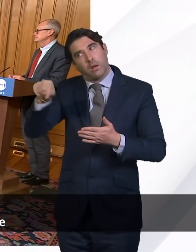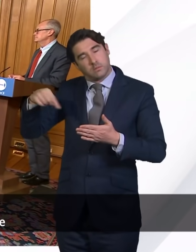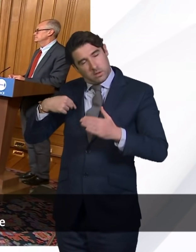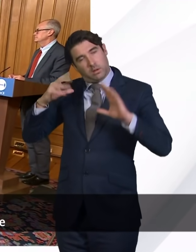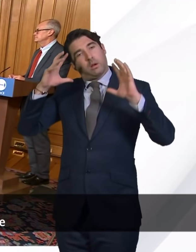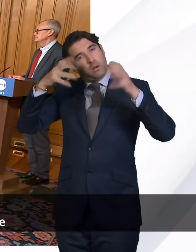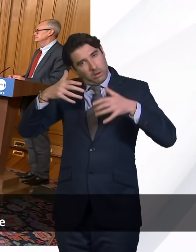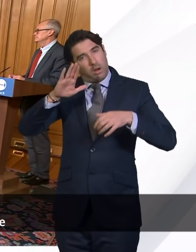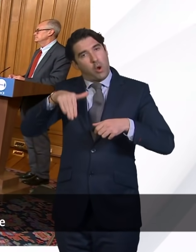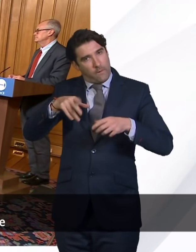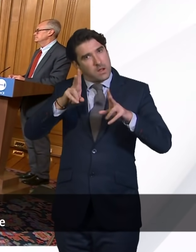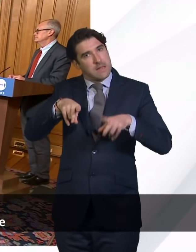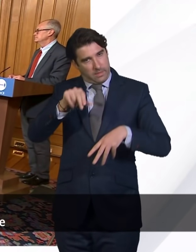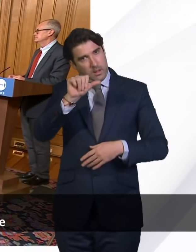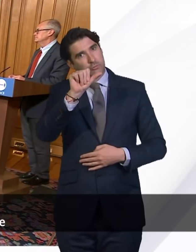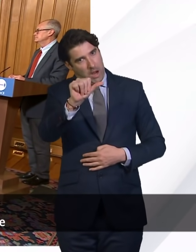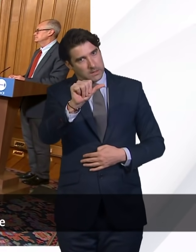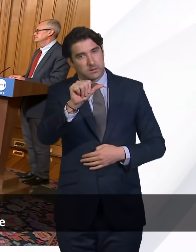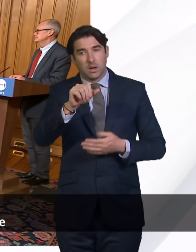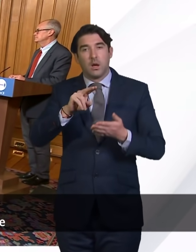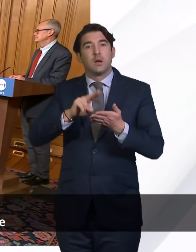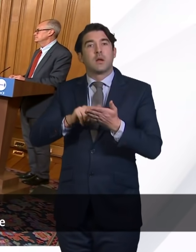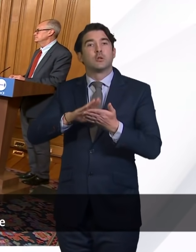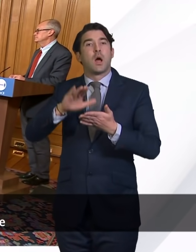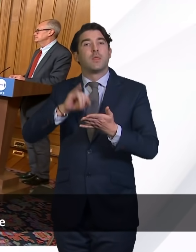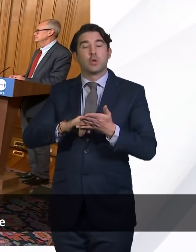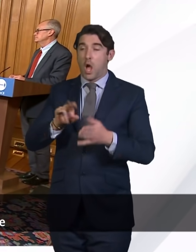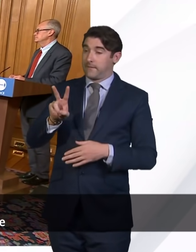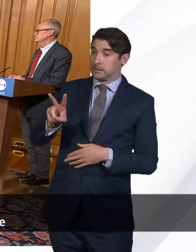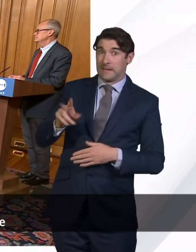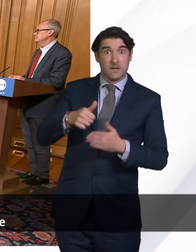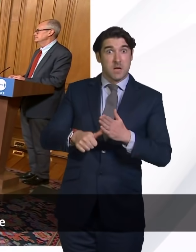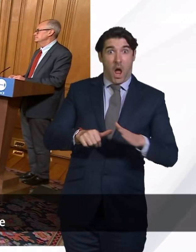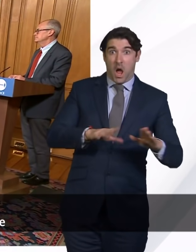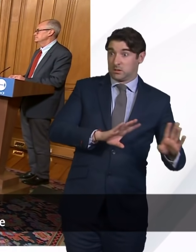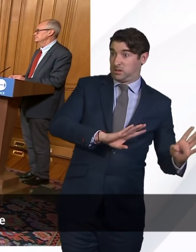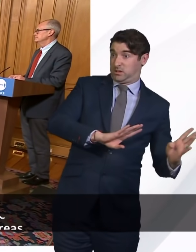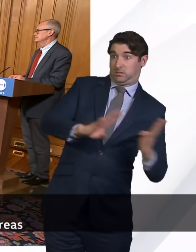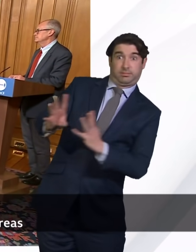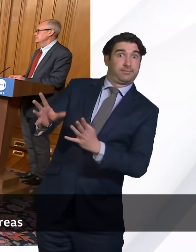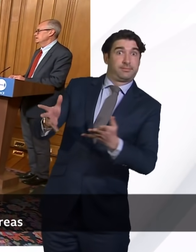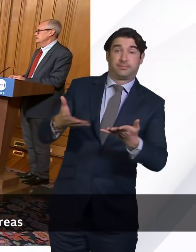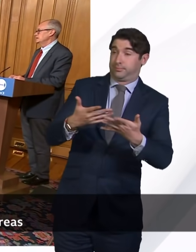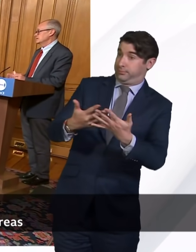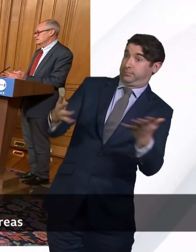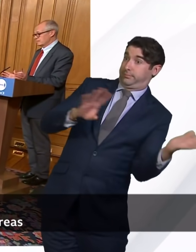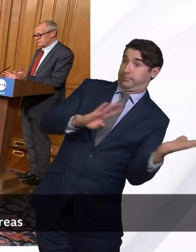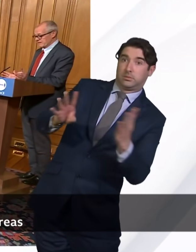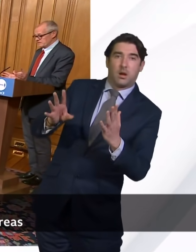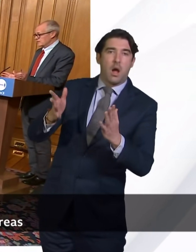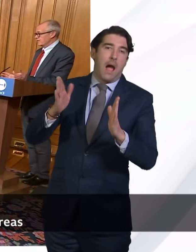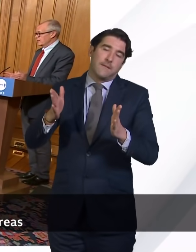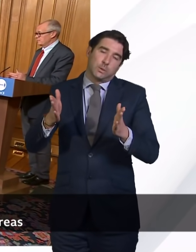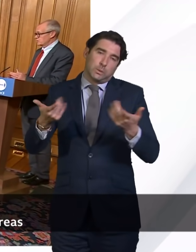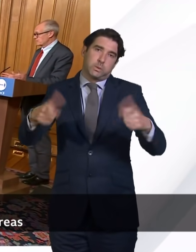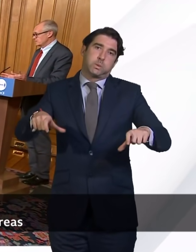seeing significant growth at the moment, where pressure on the NHS could happen sooner rather than later if we can't get on top of it really quite fast. Yes, numbers